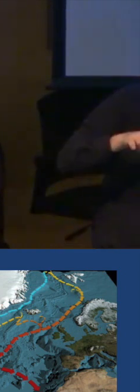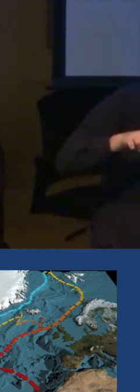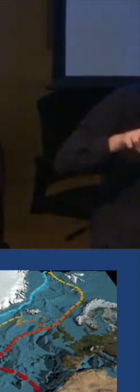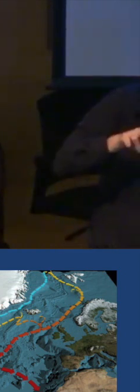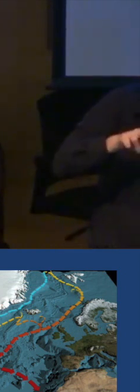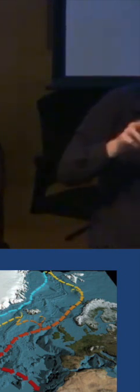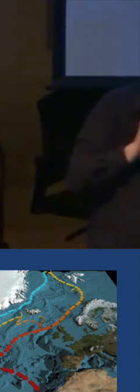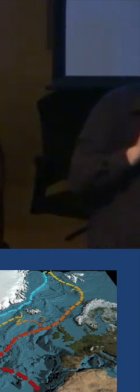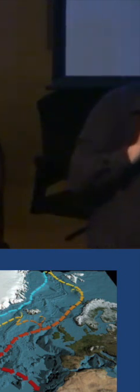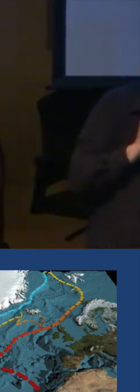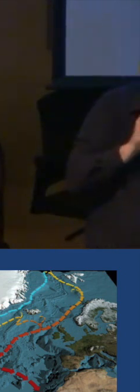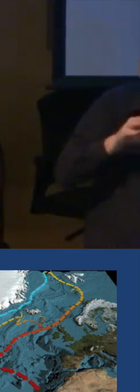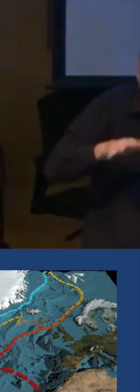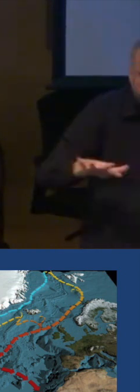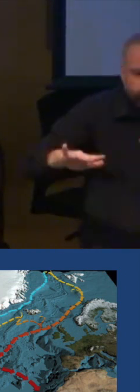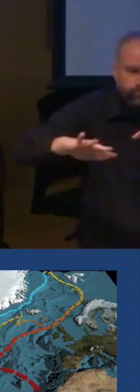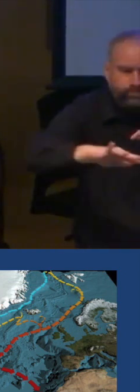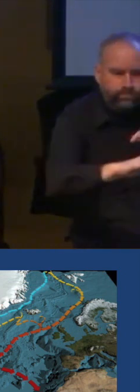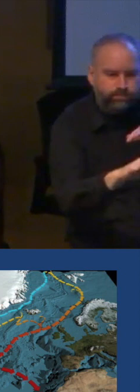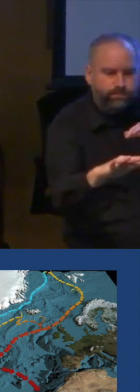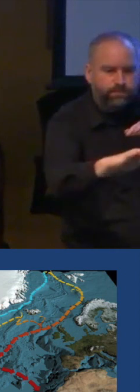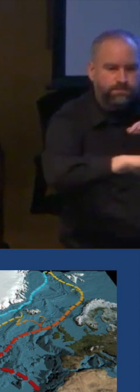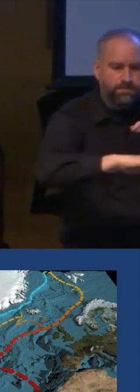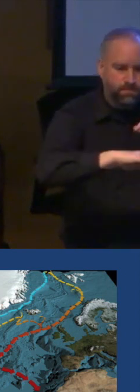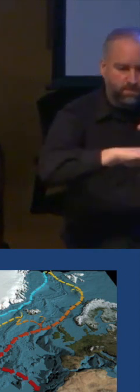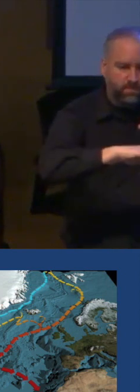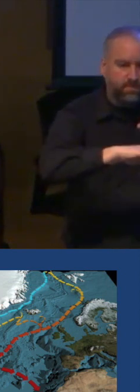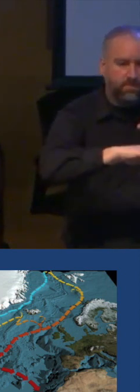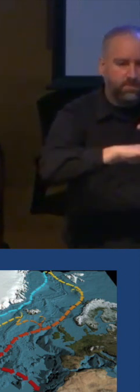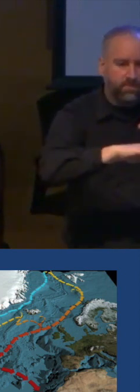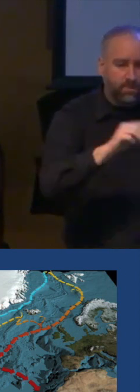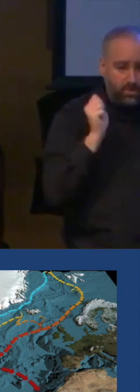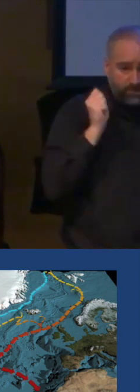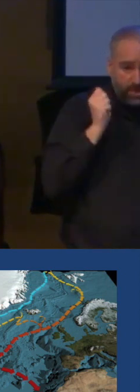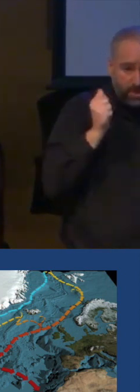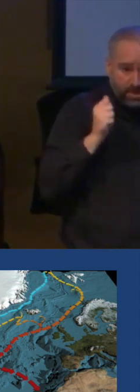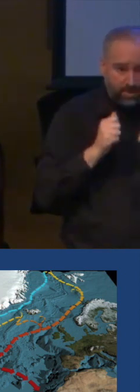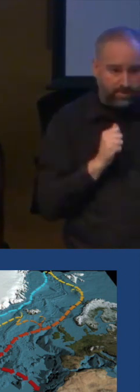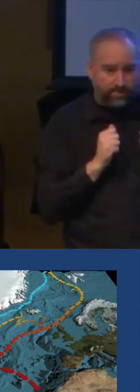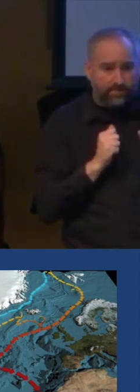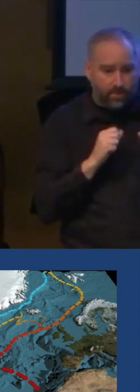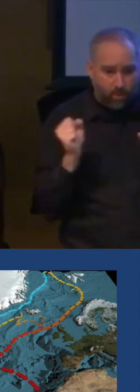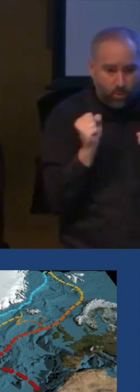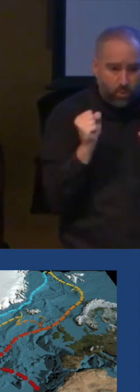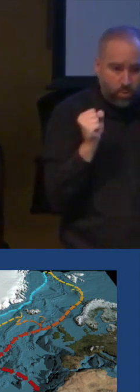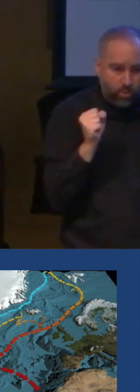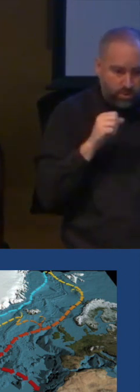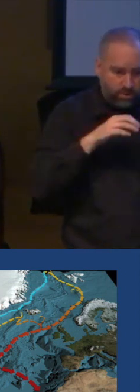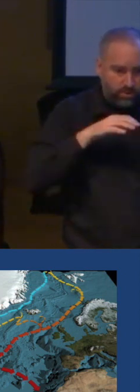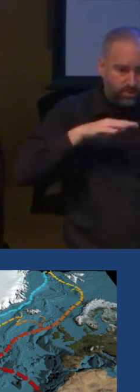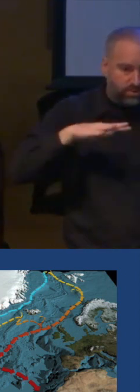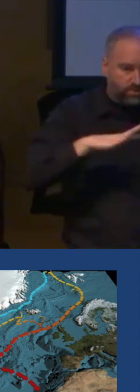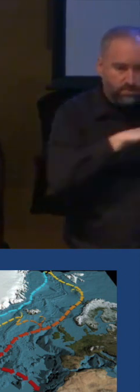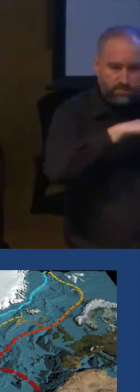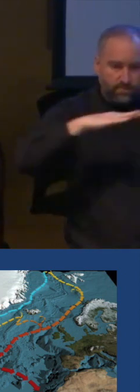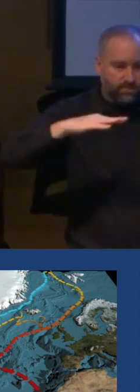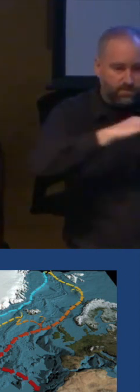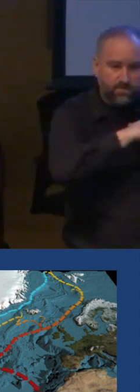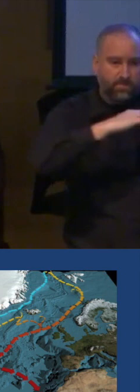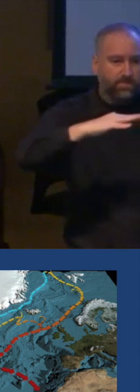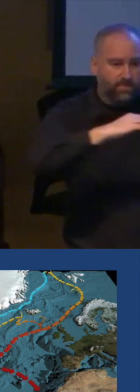Greenland, you see these blue arrows, these cold, fresh waters. So what we had found is that waters from the